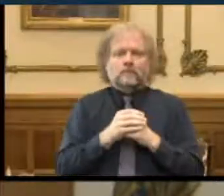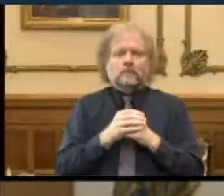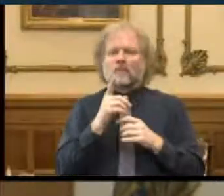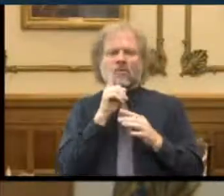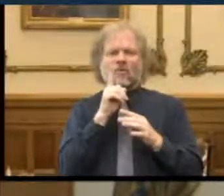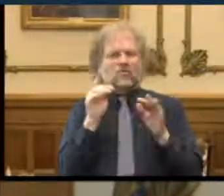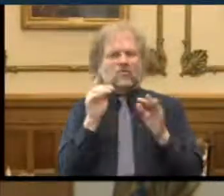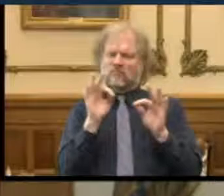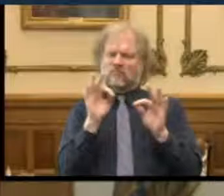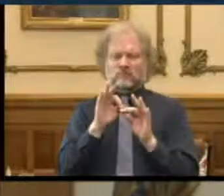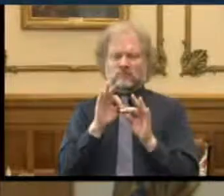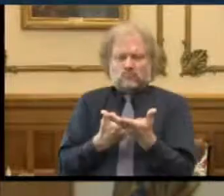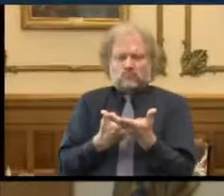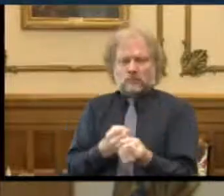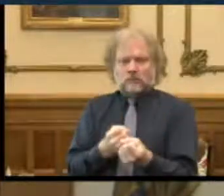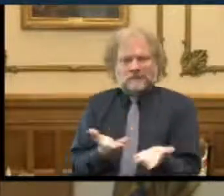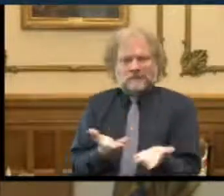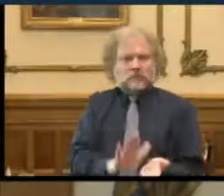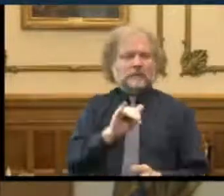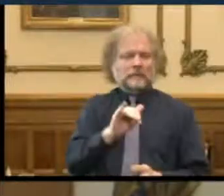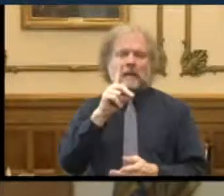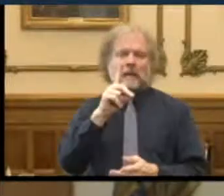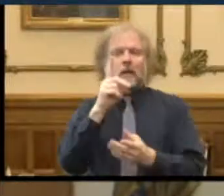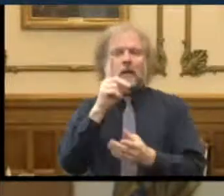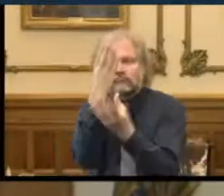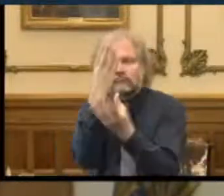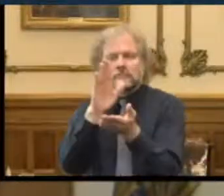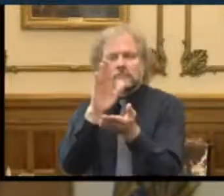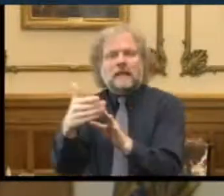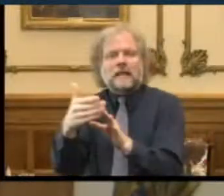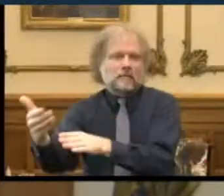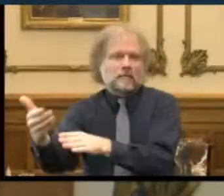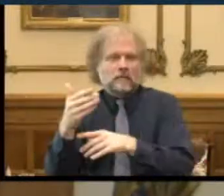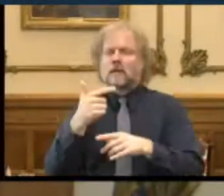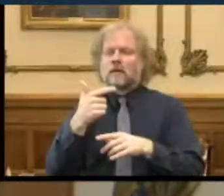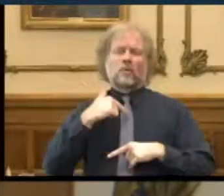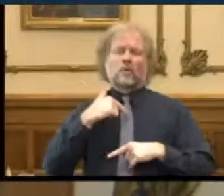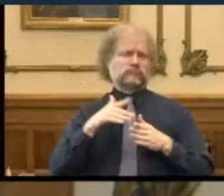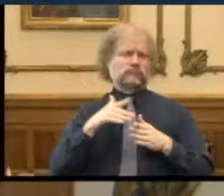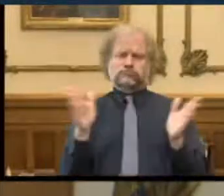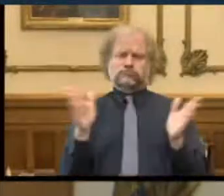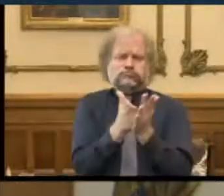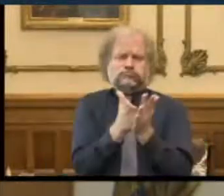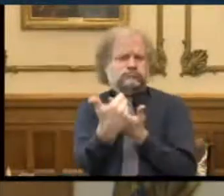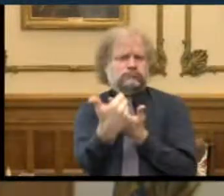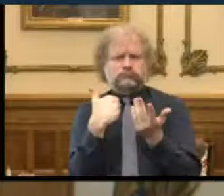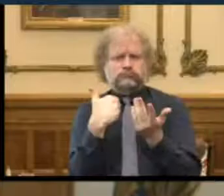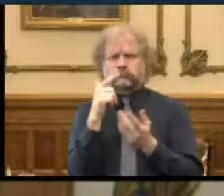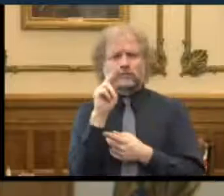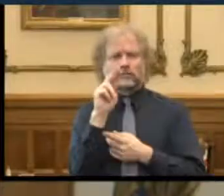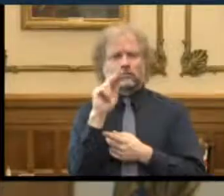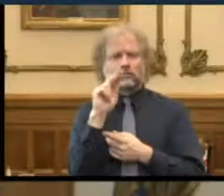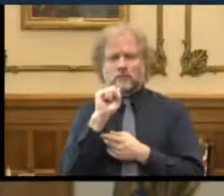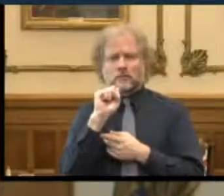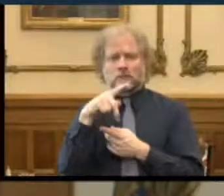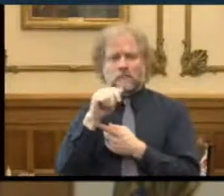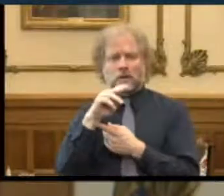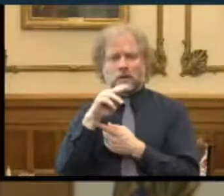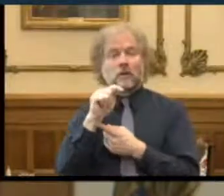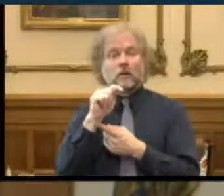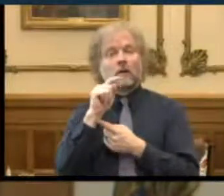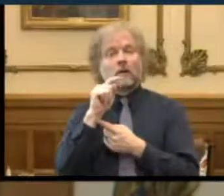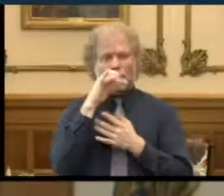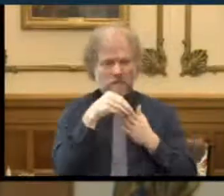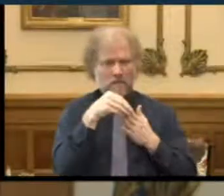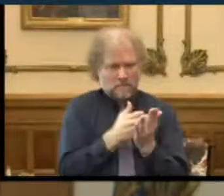have complete confidence in the way that Indiana reports its deaths. We are very transparent, and I think if you looked at the pathway to